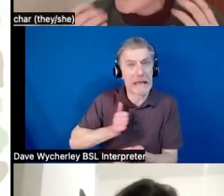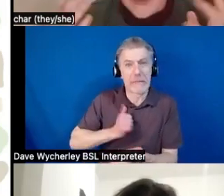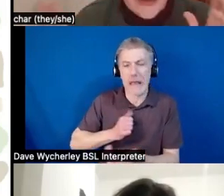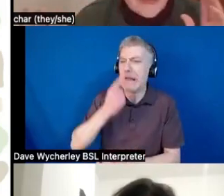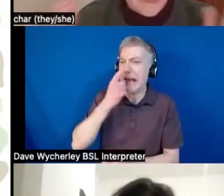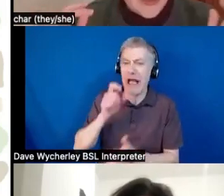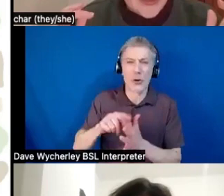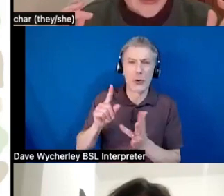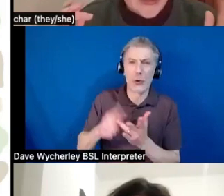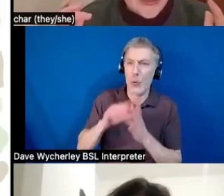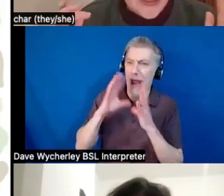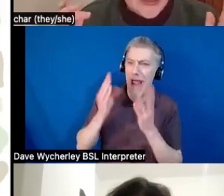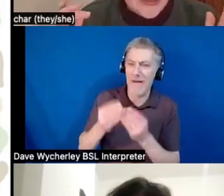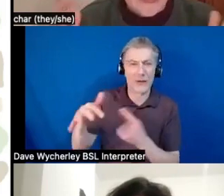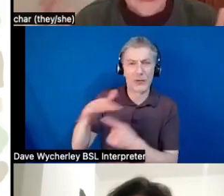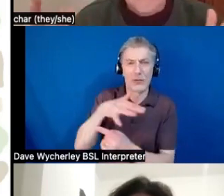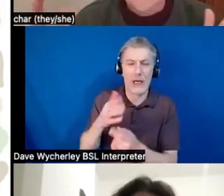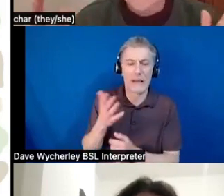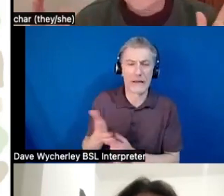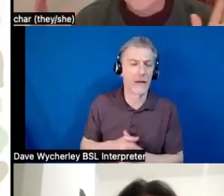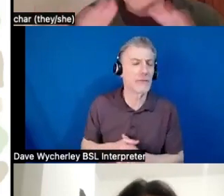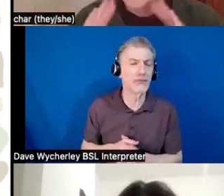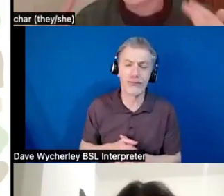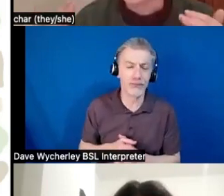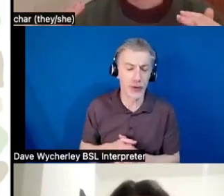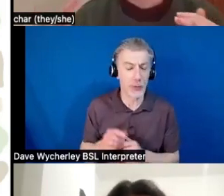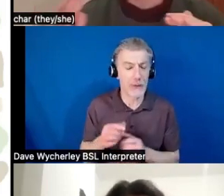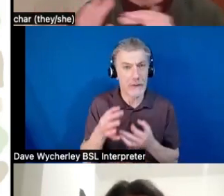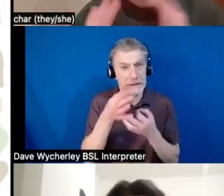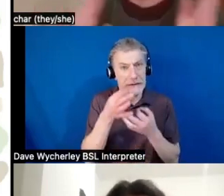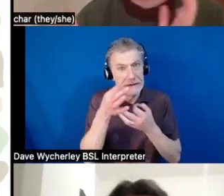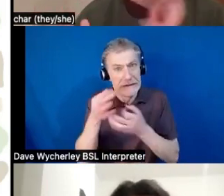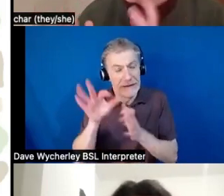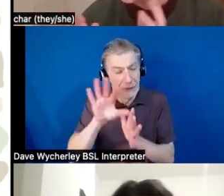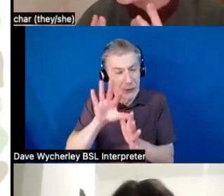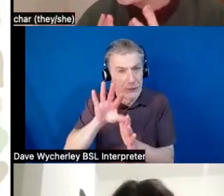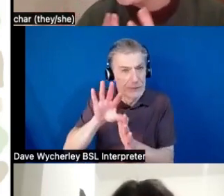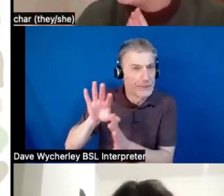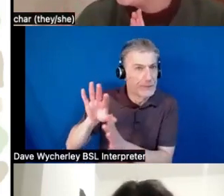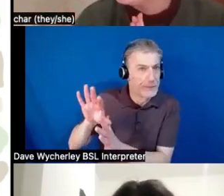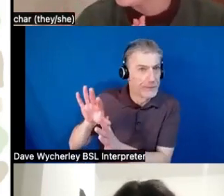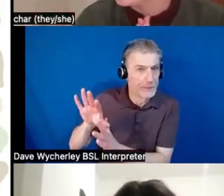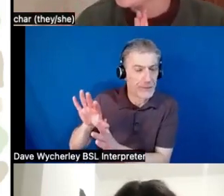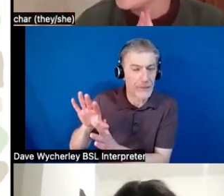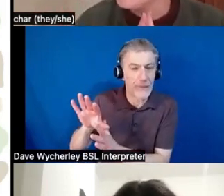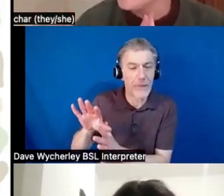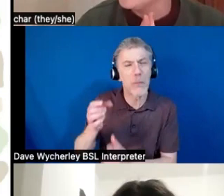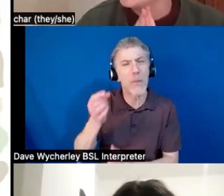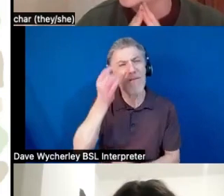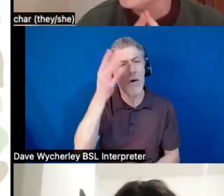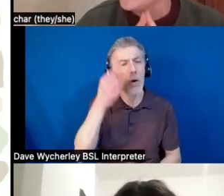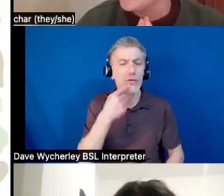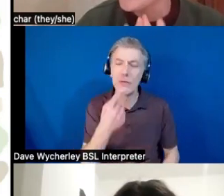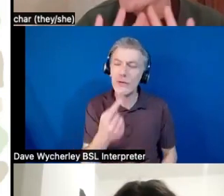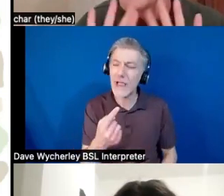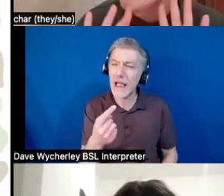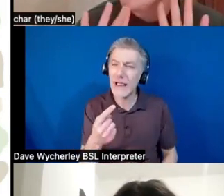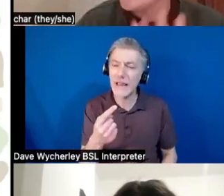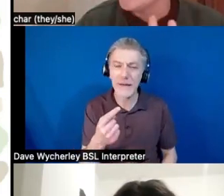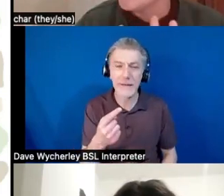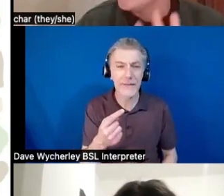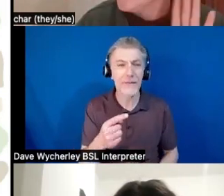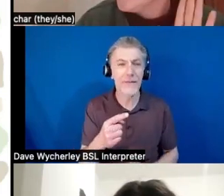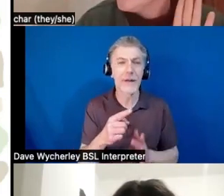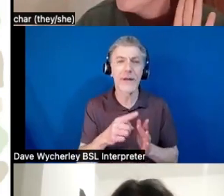I was thinking through this earlier and realized that I hadn't put it in the slides, but it made me think a lot about Jamila Paras's